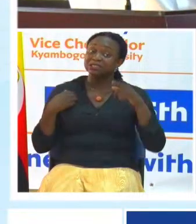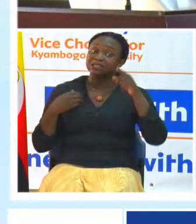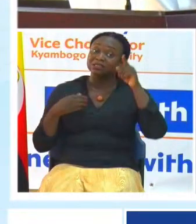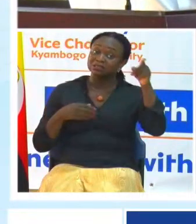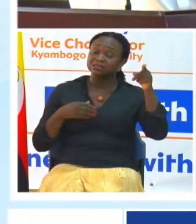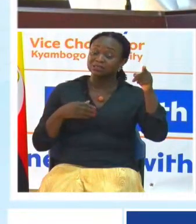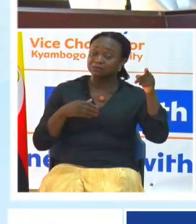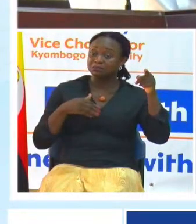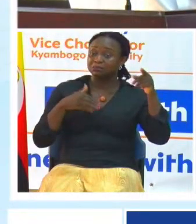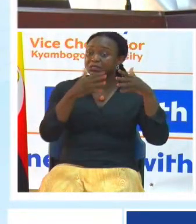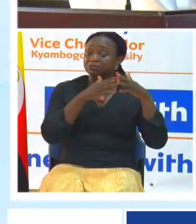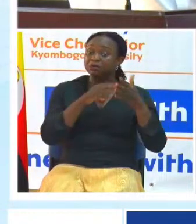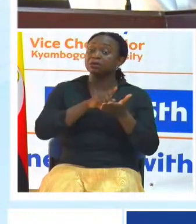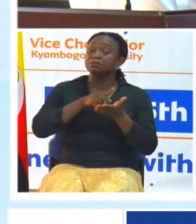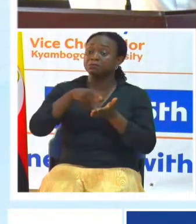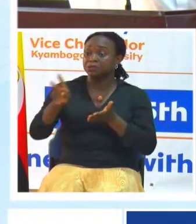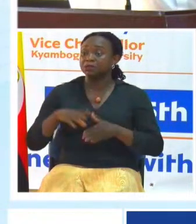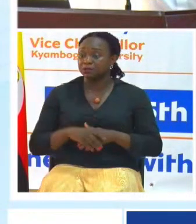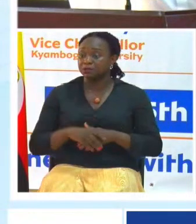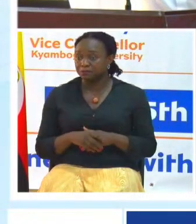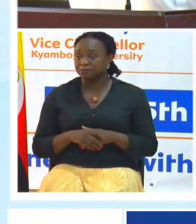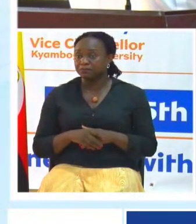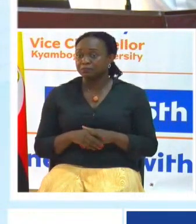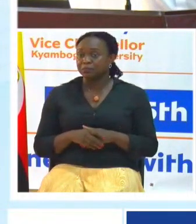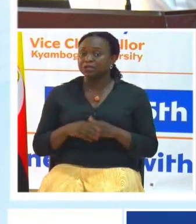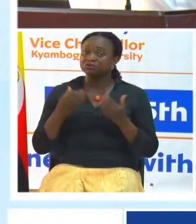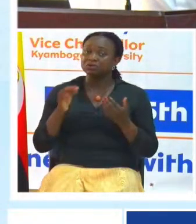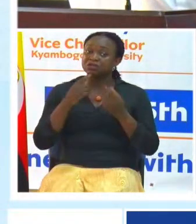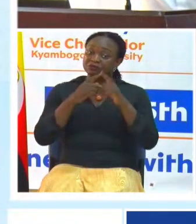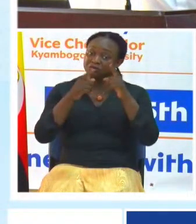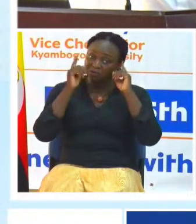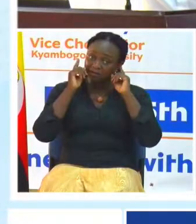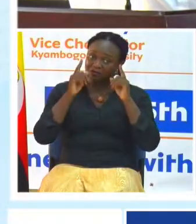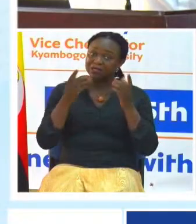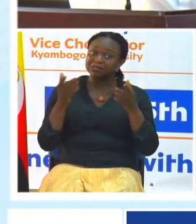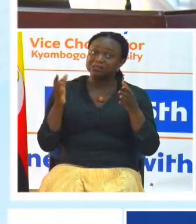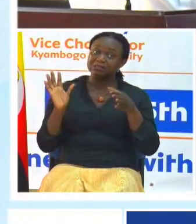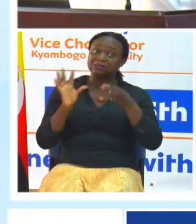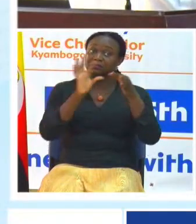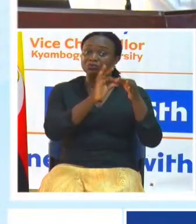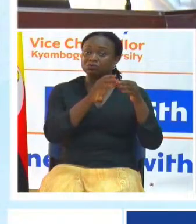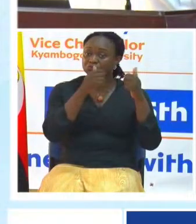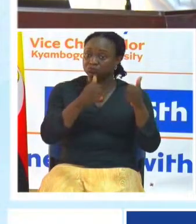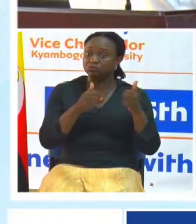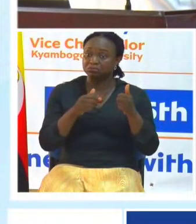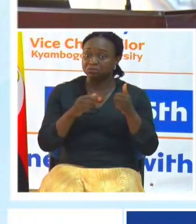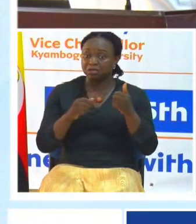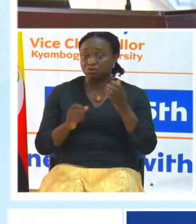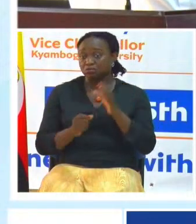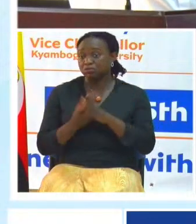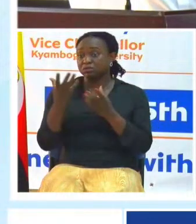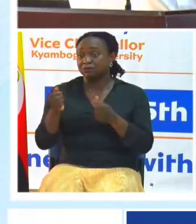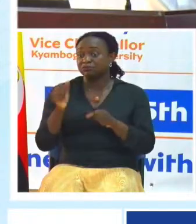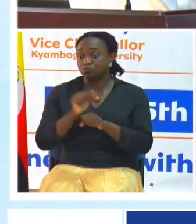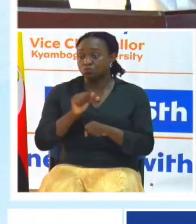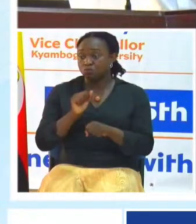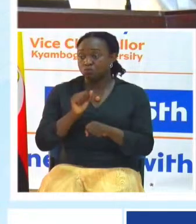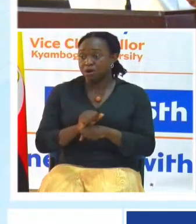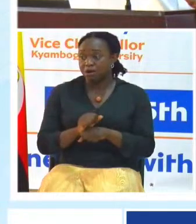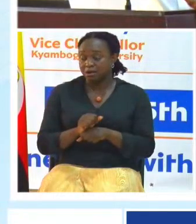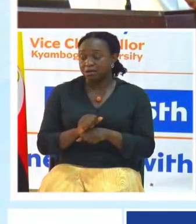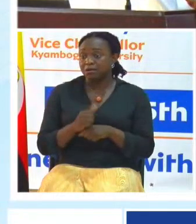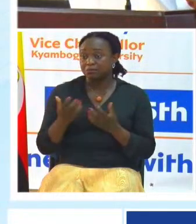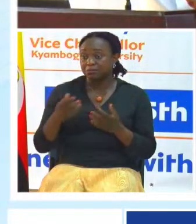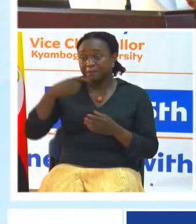are paid. So if you're at a good university whereby they allow you to work every